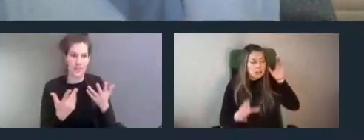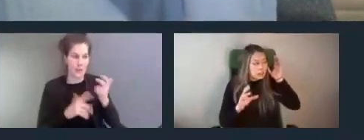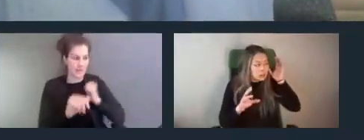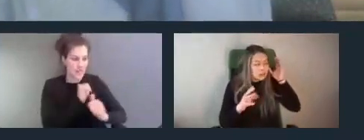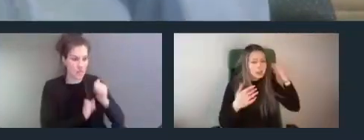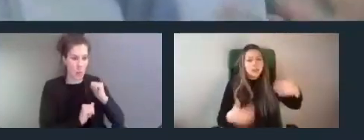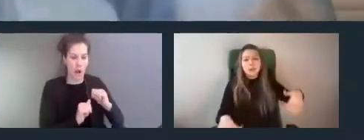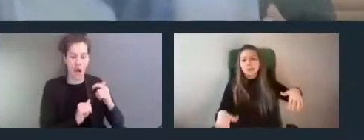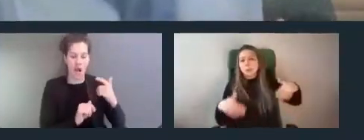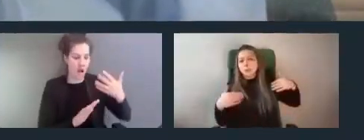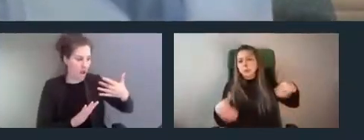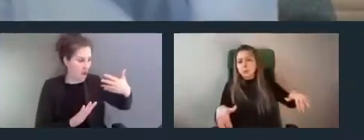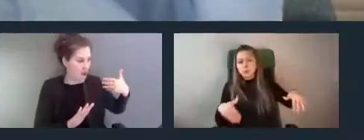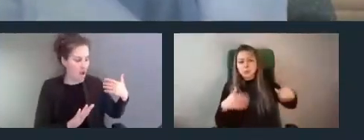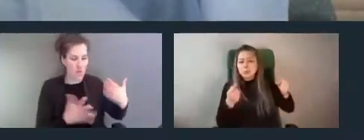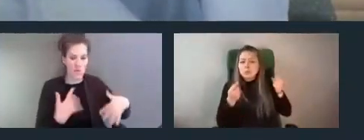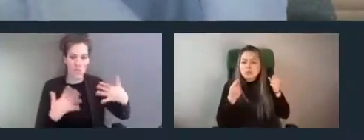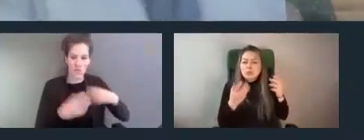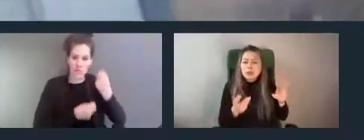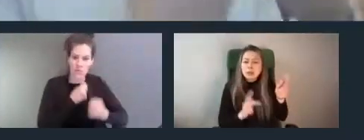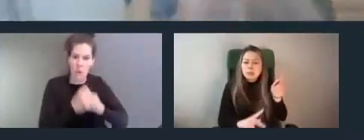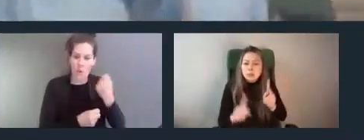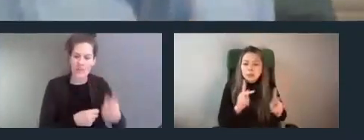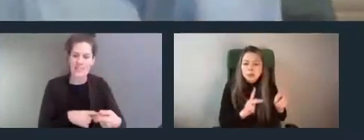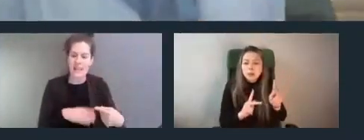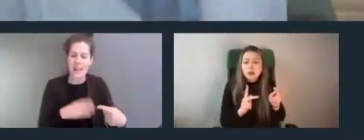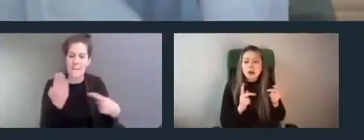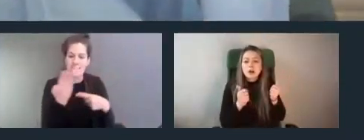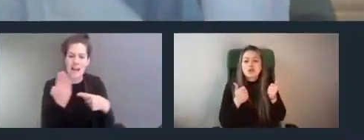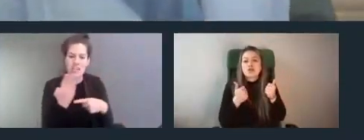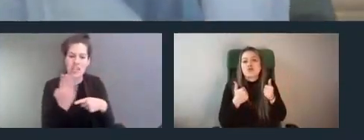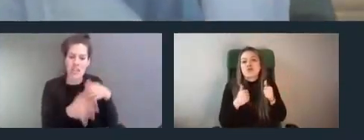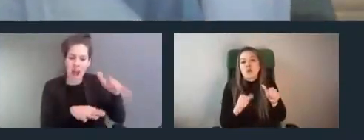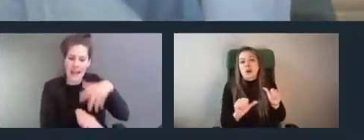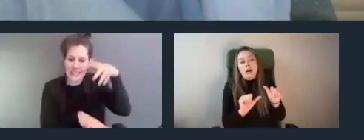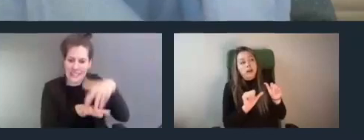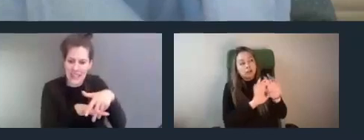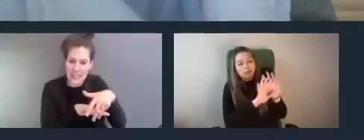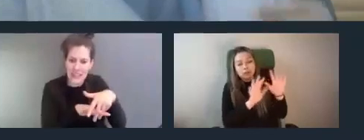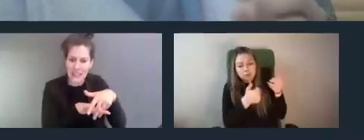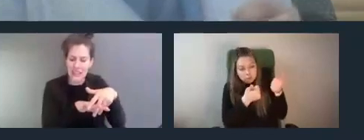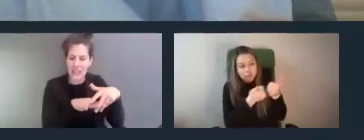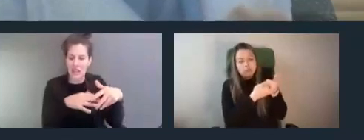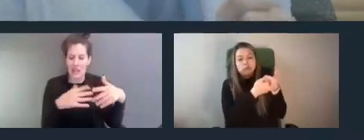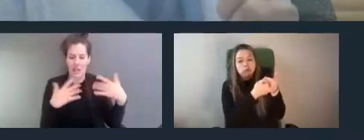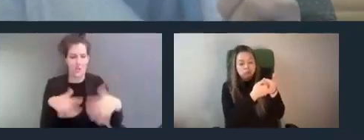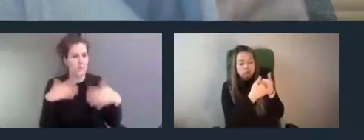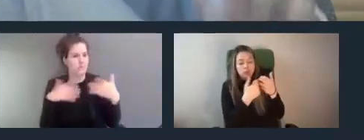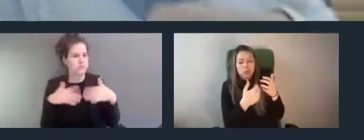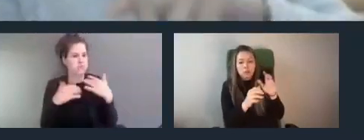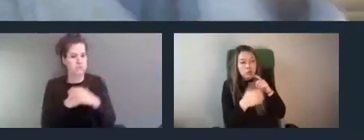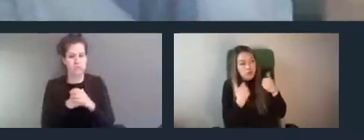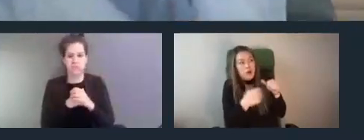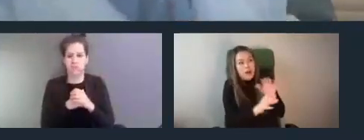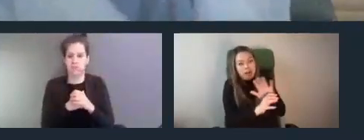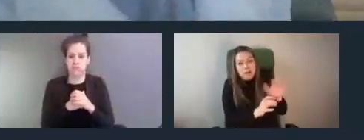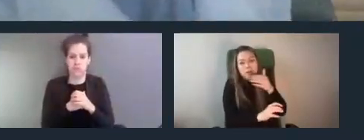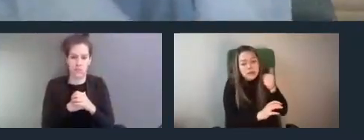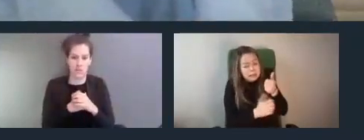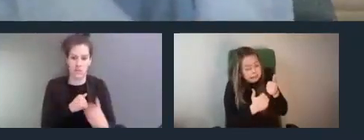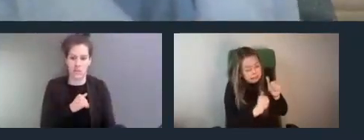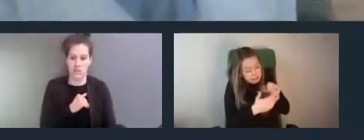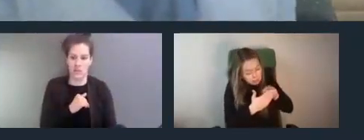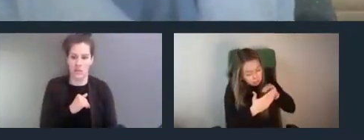hard to preserve and to relearn their languages that that were